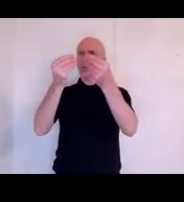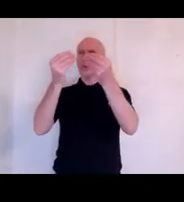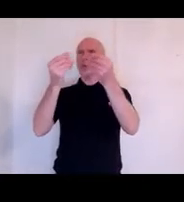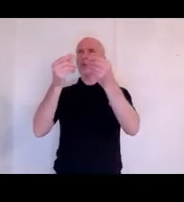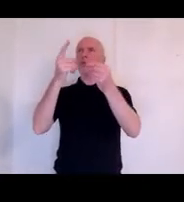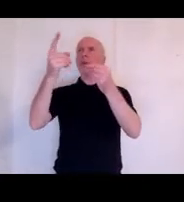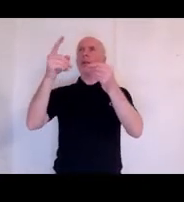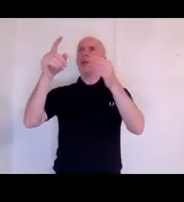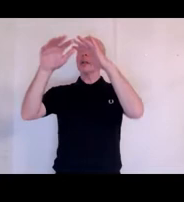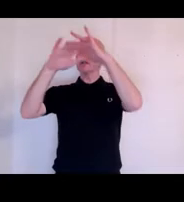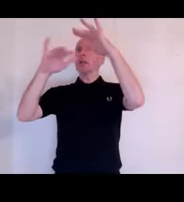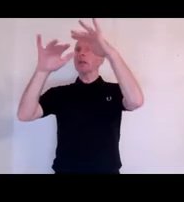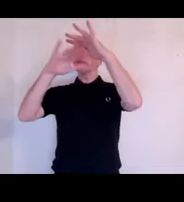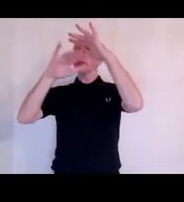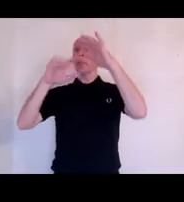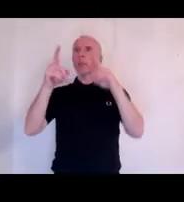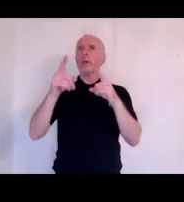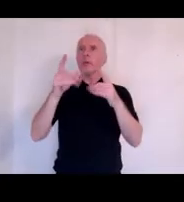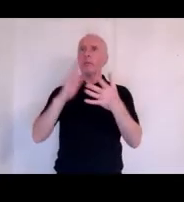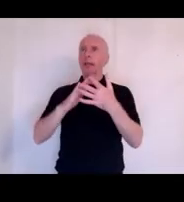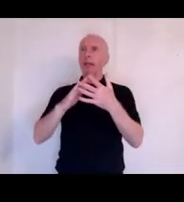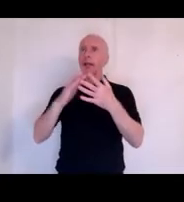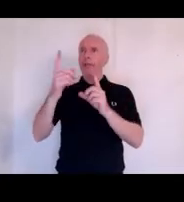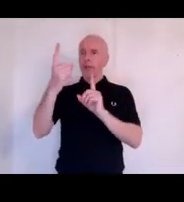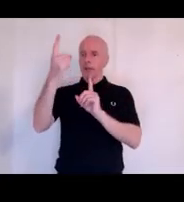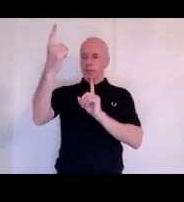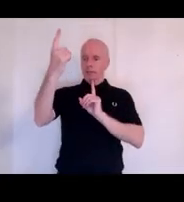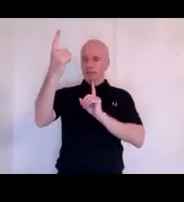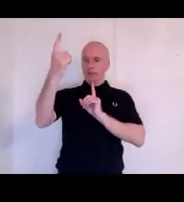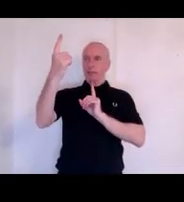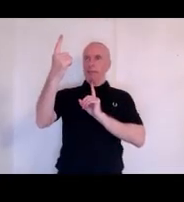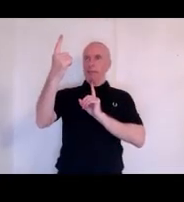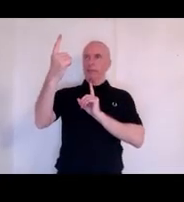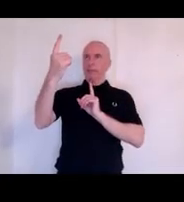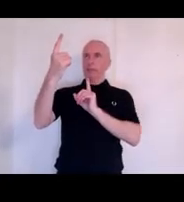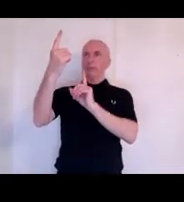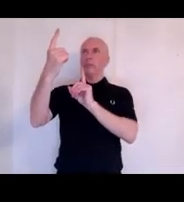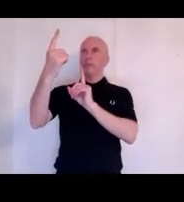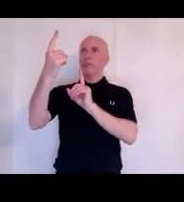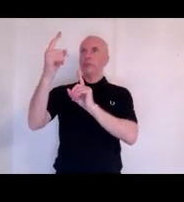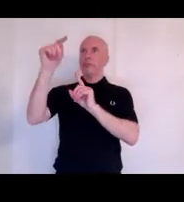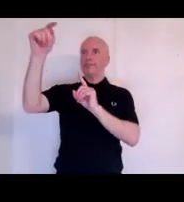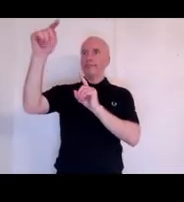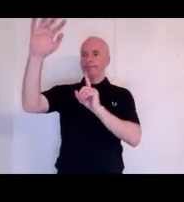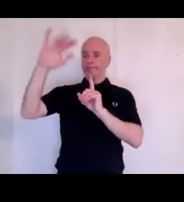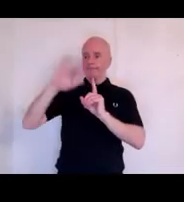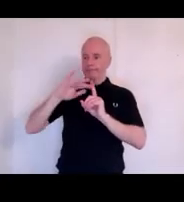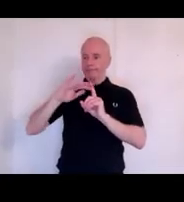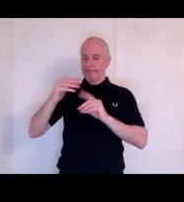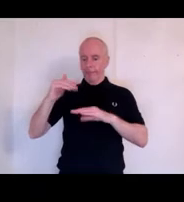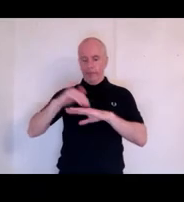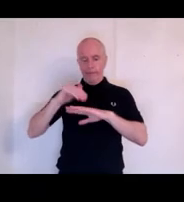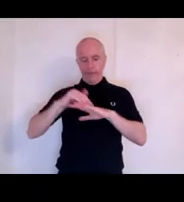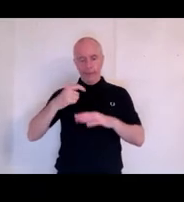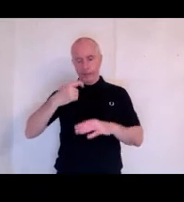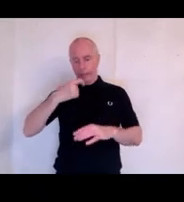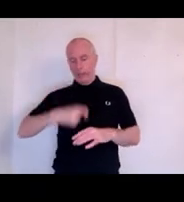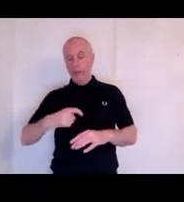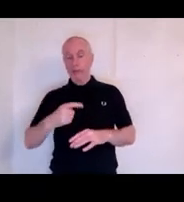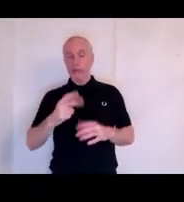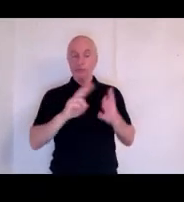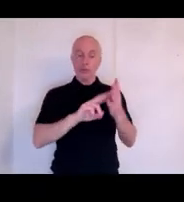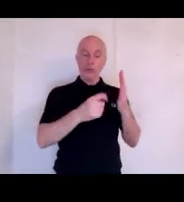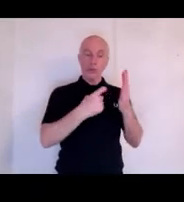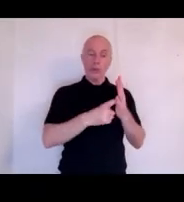so much as to cause harm to anyone near it? And the answer to that is where nuclear data comes in. Nuclear data provides us with all